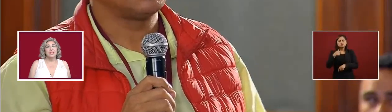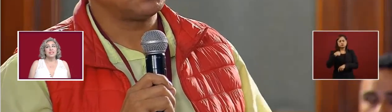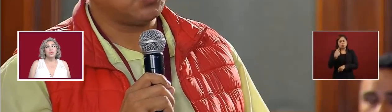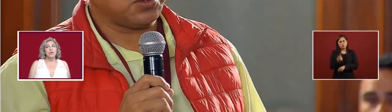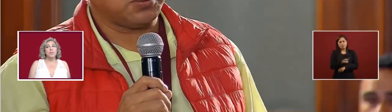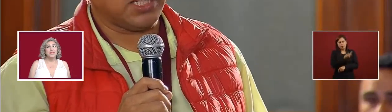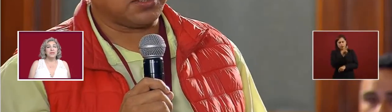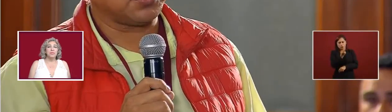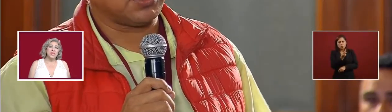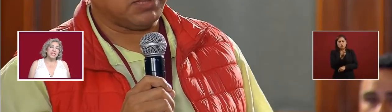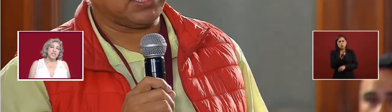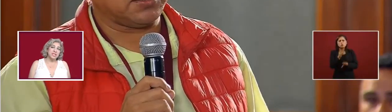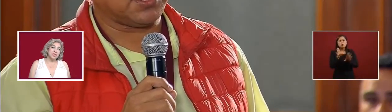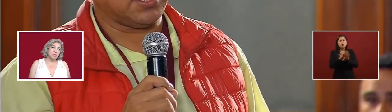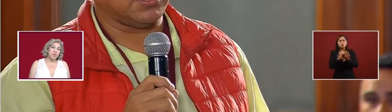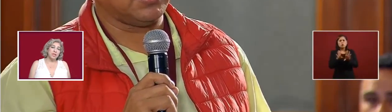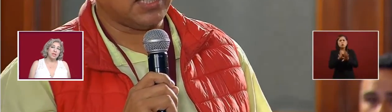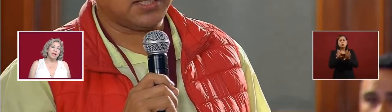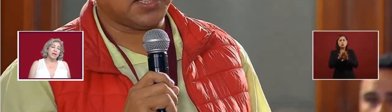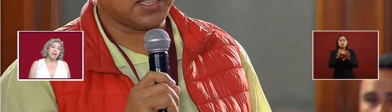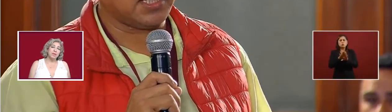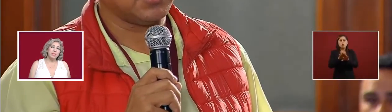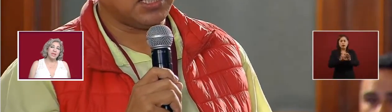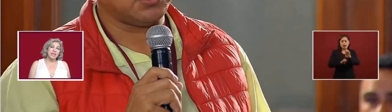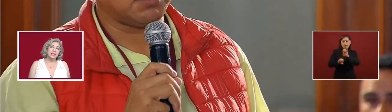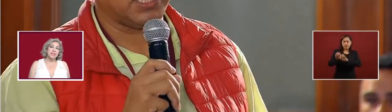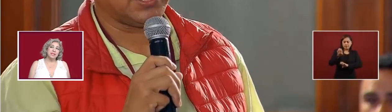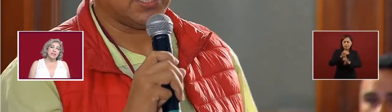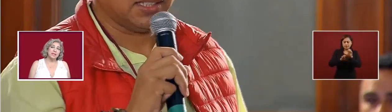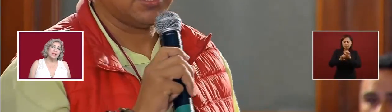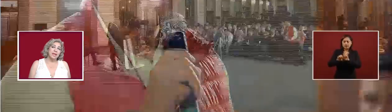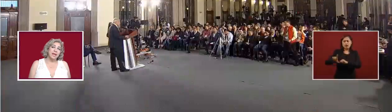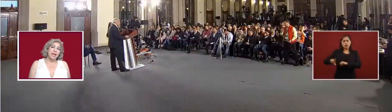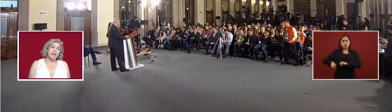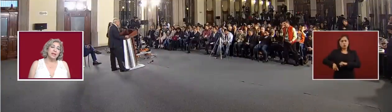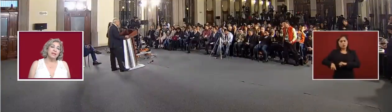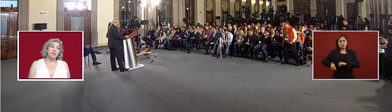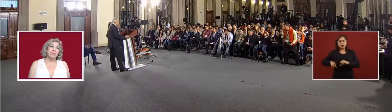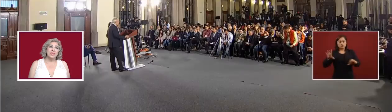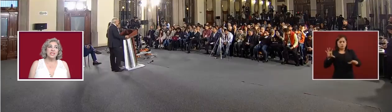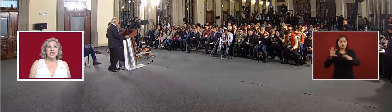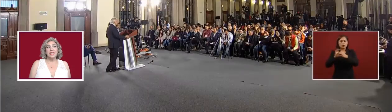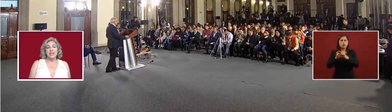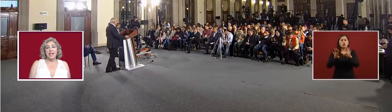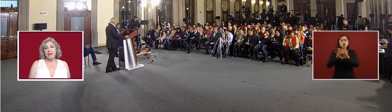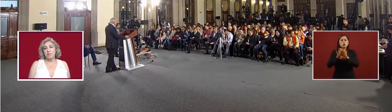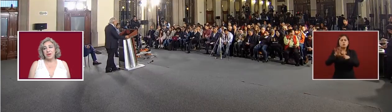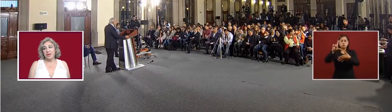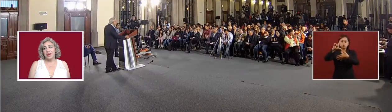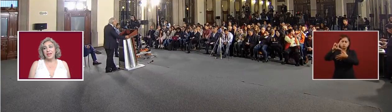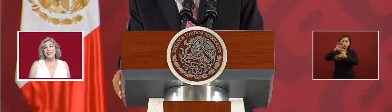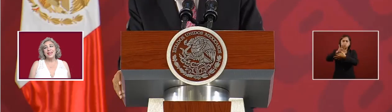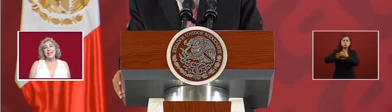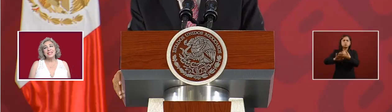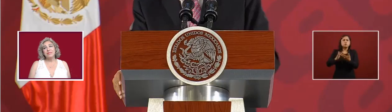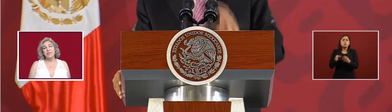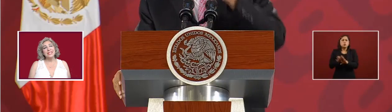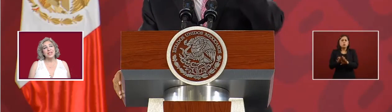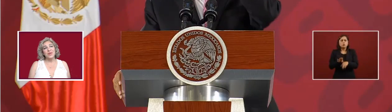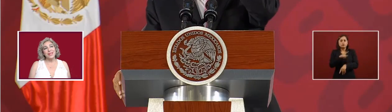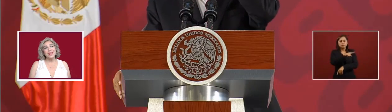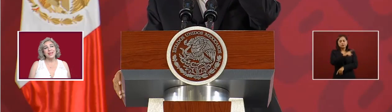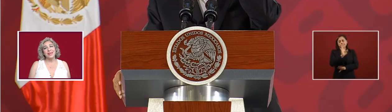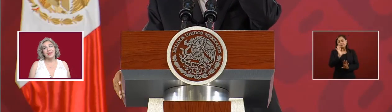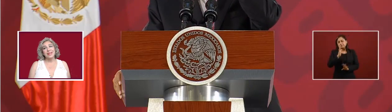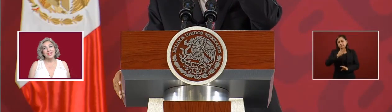so what about the relations with companies and governments in Latin America in the case of